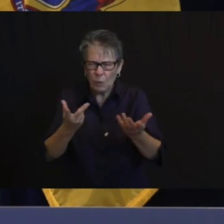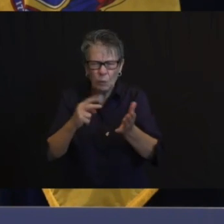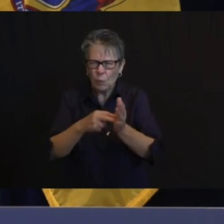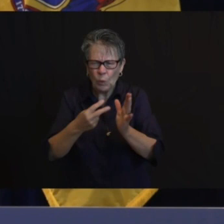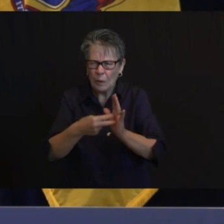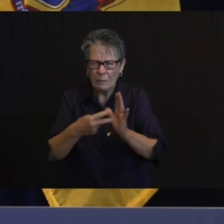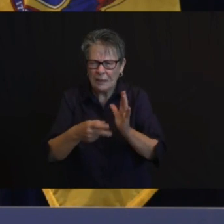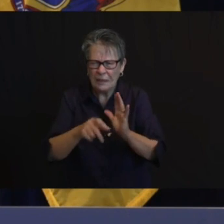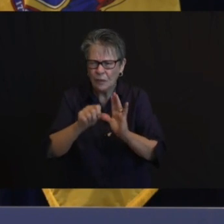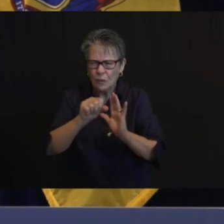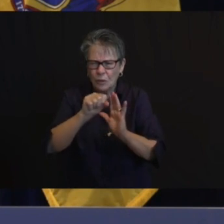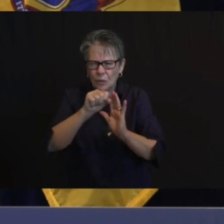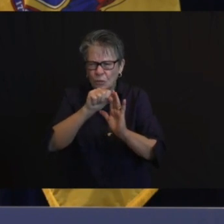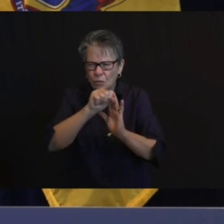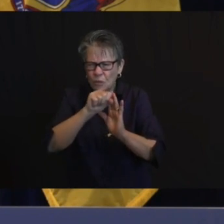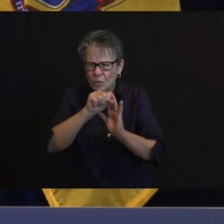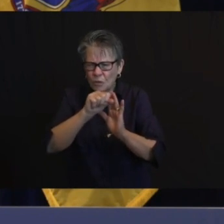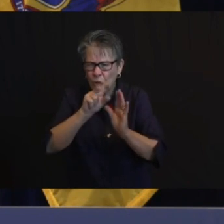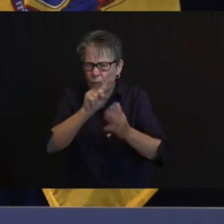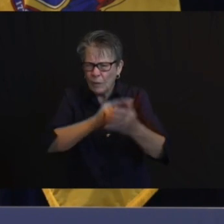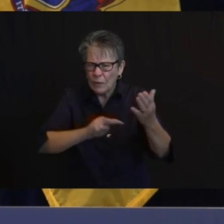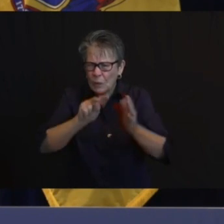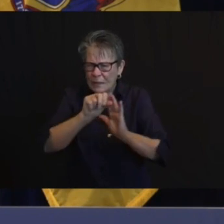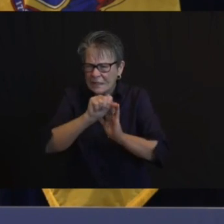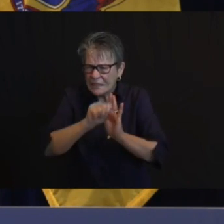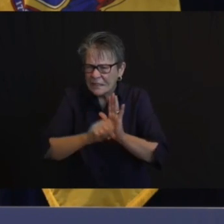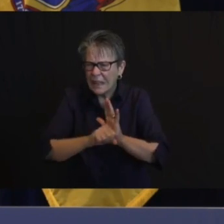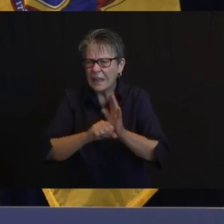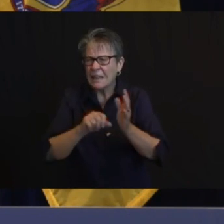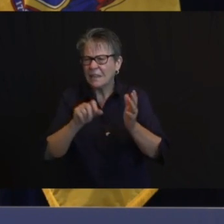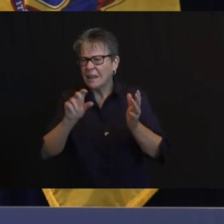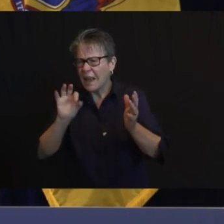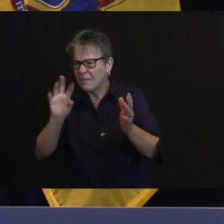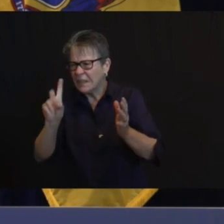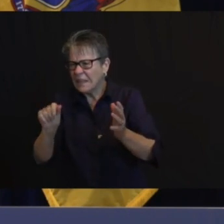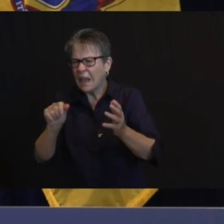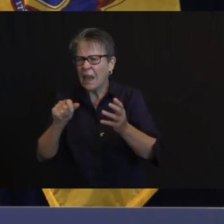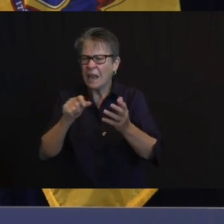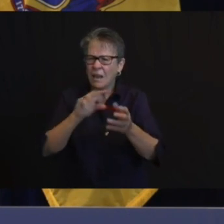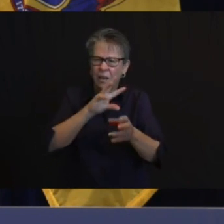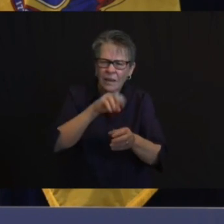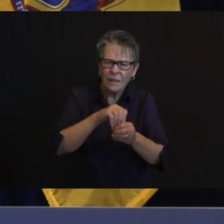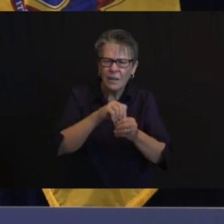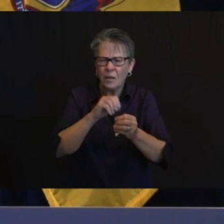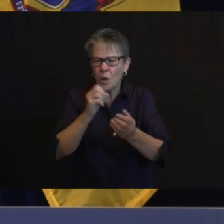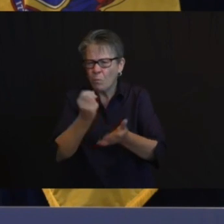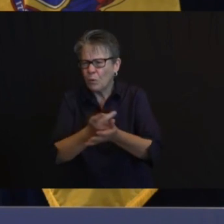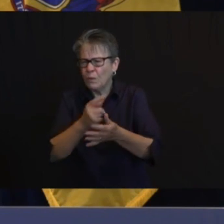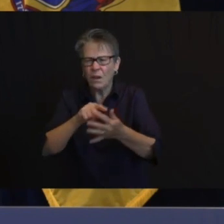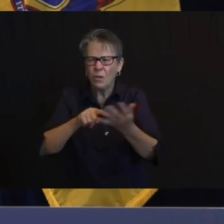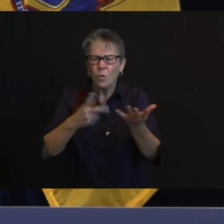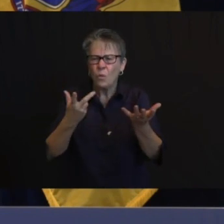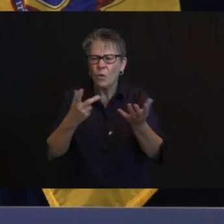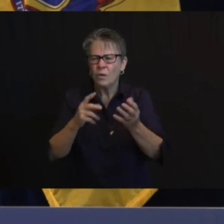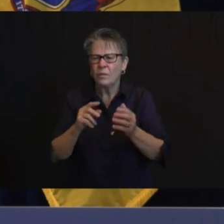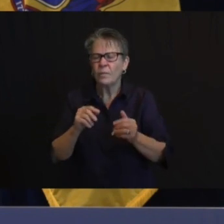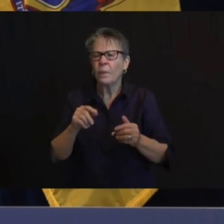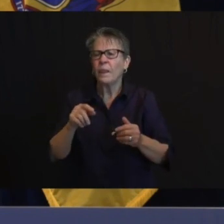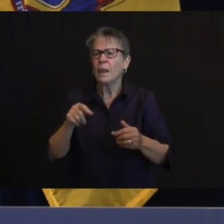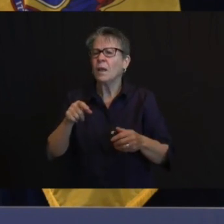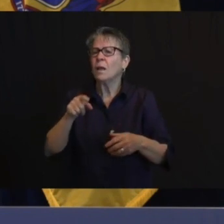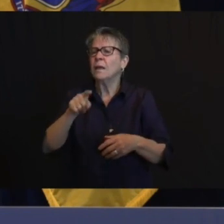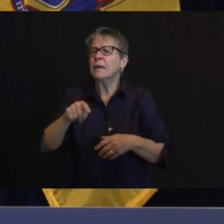of its own, or is this just a data review, and who will be involved? And lastly, what red flags would cause you to hold up